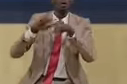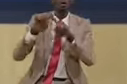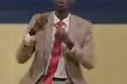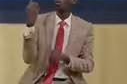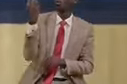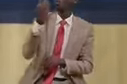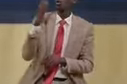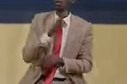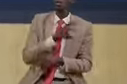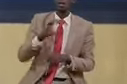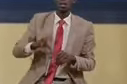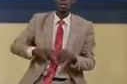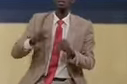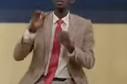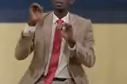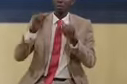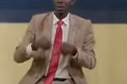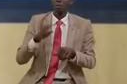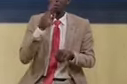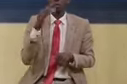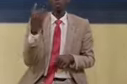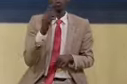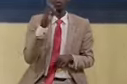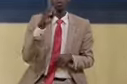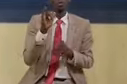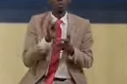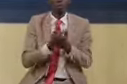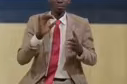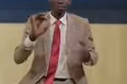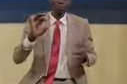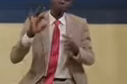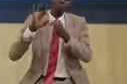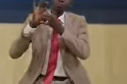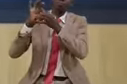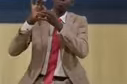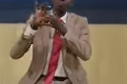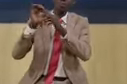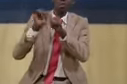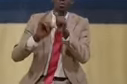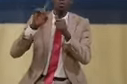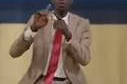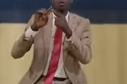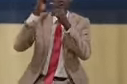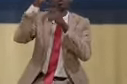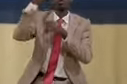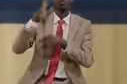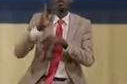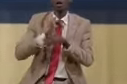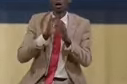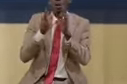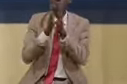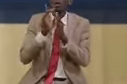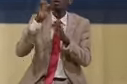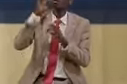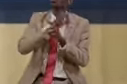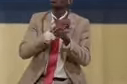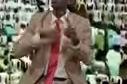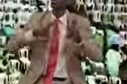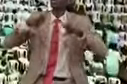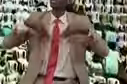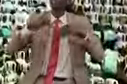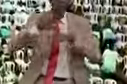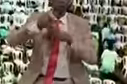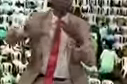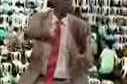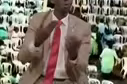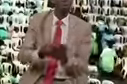that reconciles everyone to God. I pray, Lord, receive all of them in